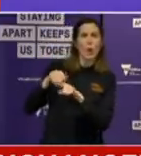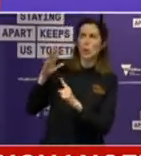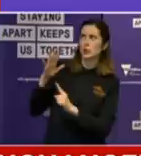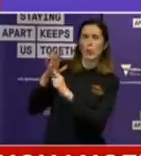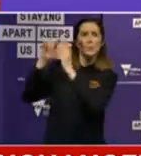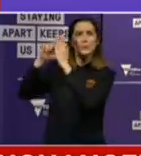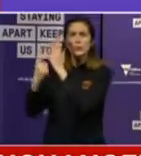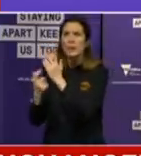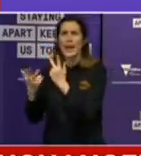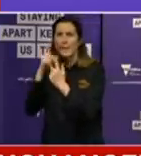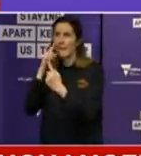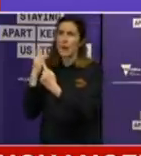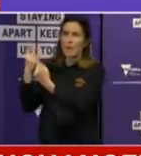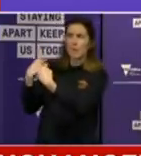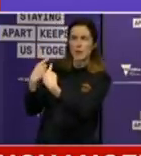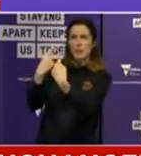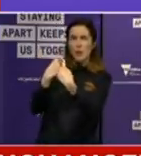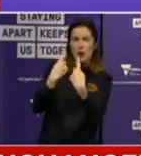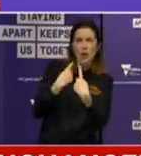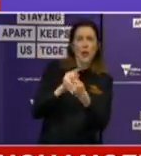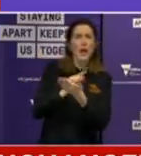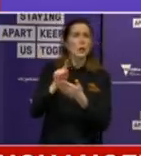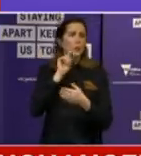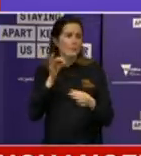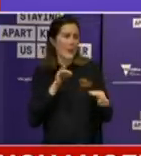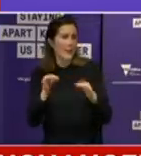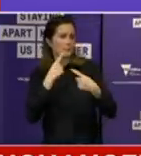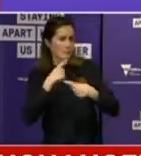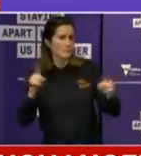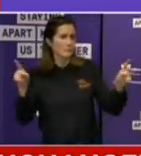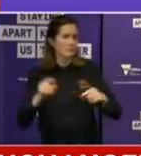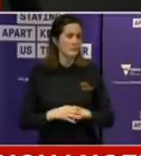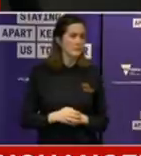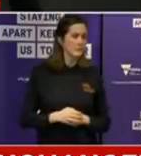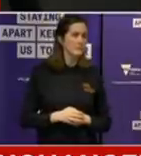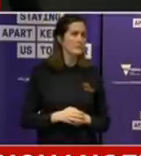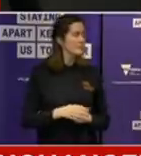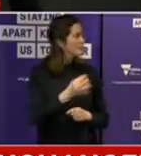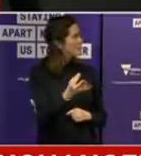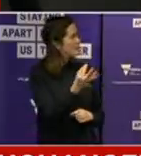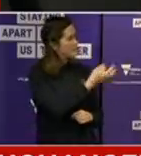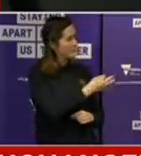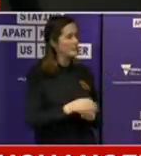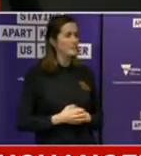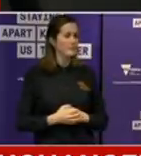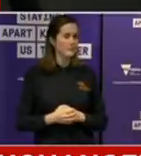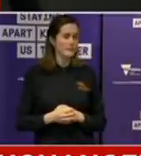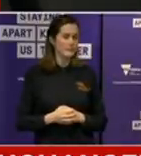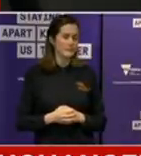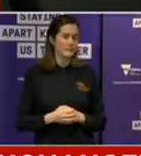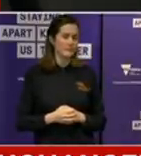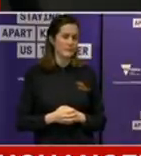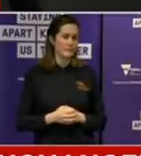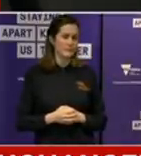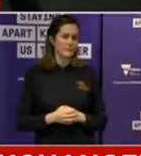benefit of that before we put any final model in place as well. Given that Melbourne took the lion's share of people prior to this second